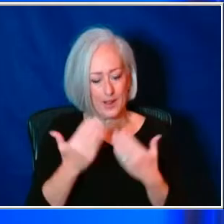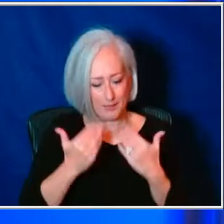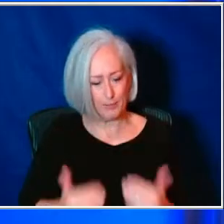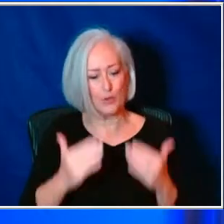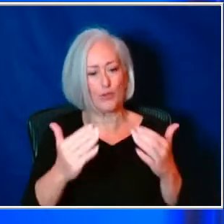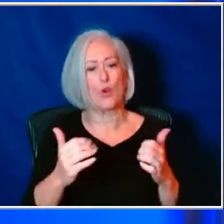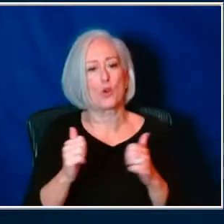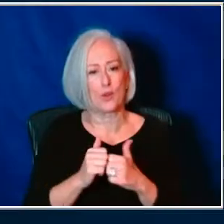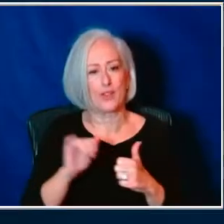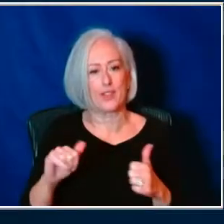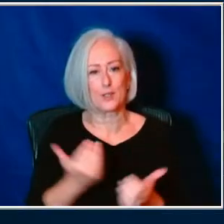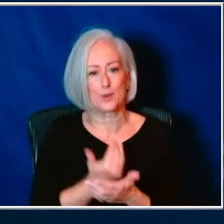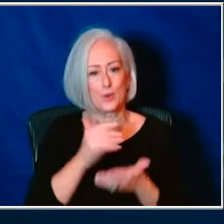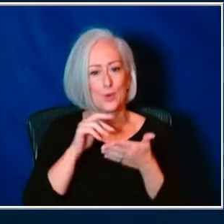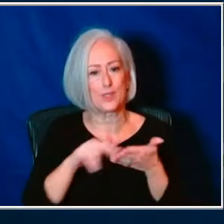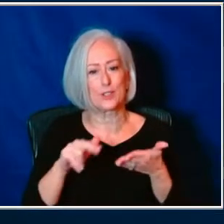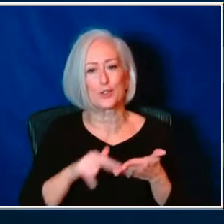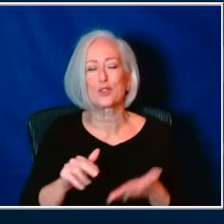groundbreaking research.